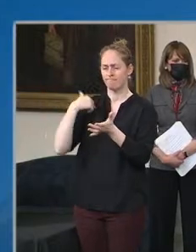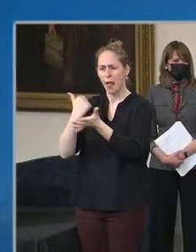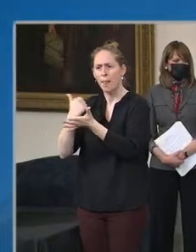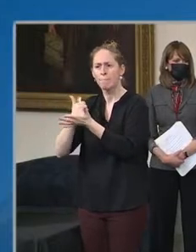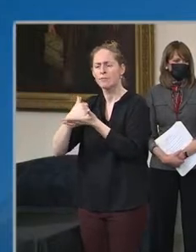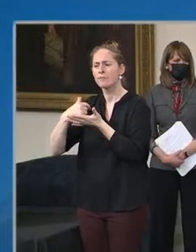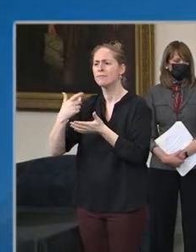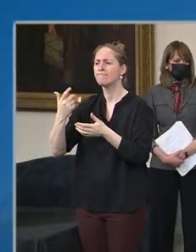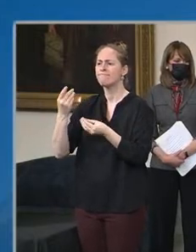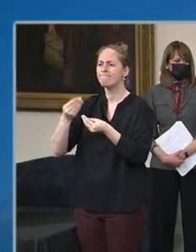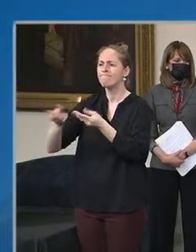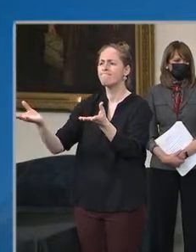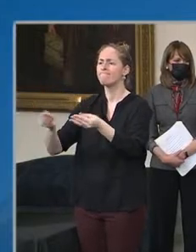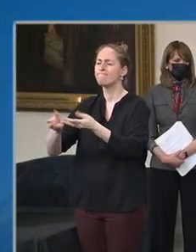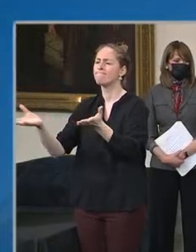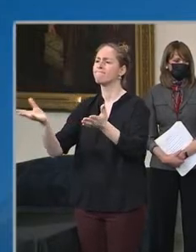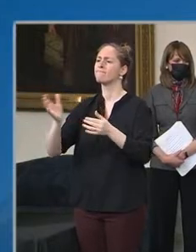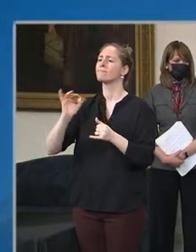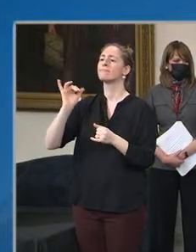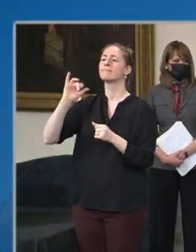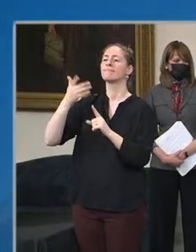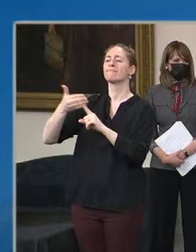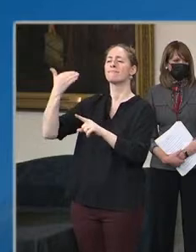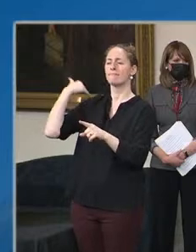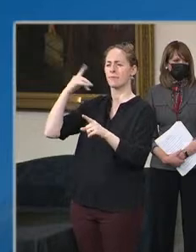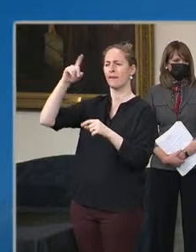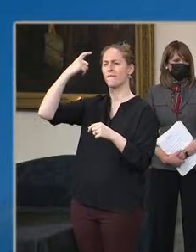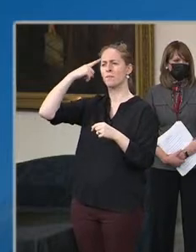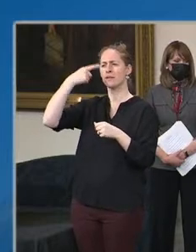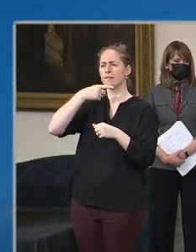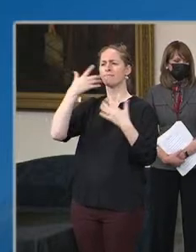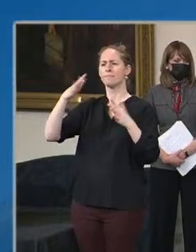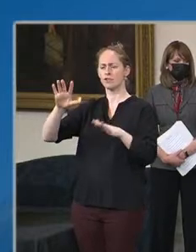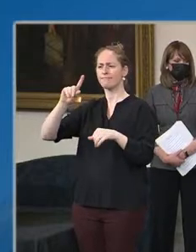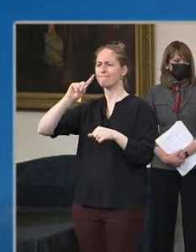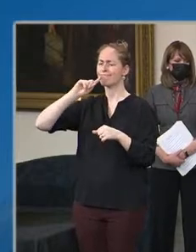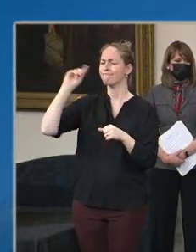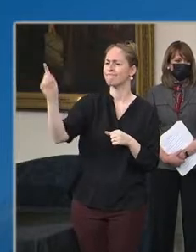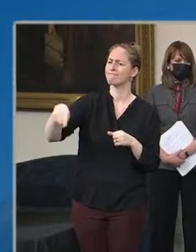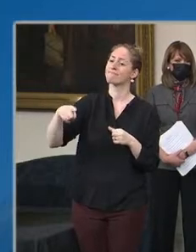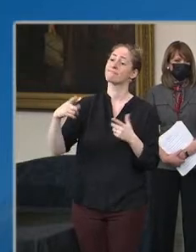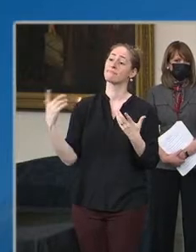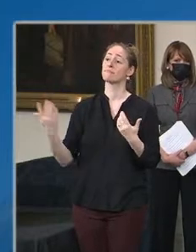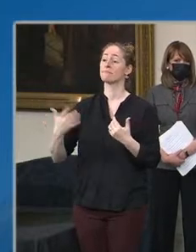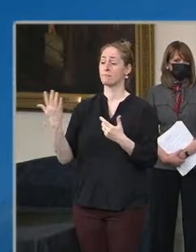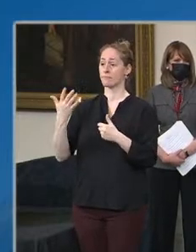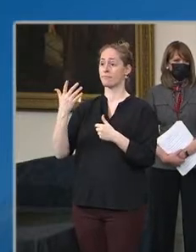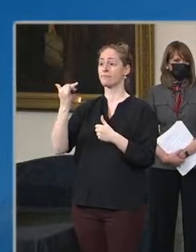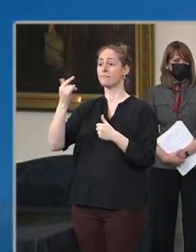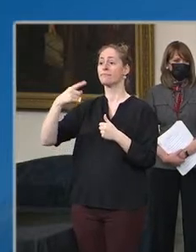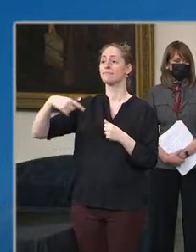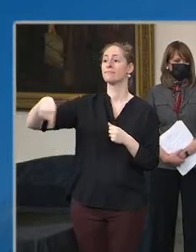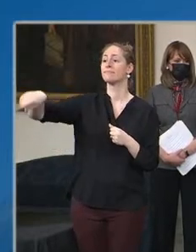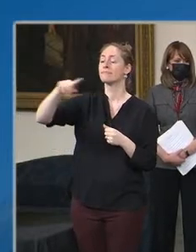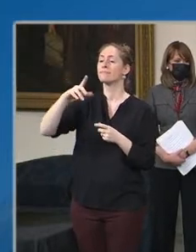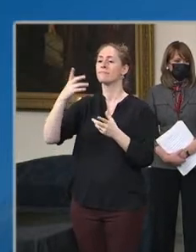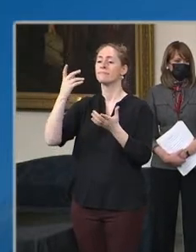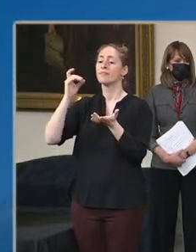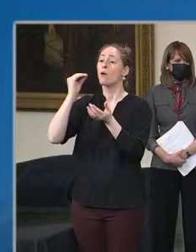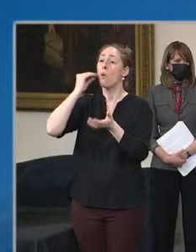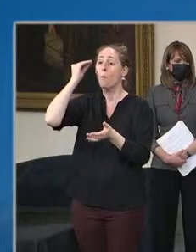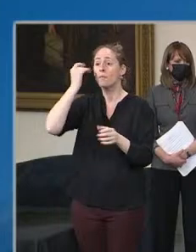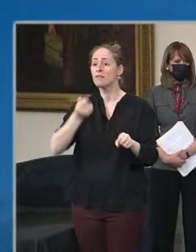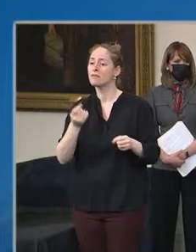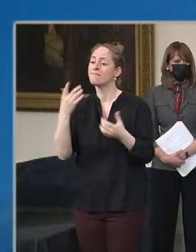to prevent foreclosures and evictions to ensure that Maryland's families, seniors, individuals